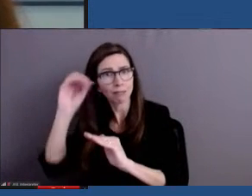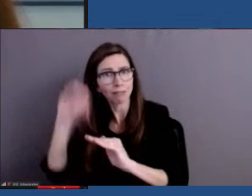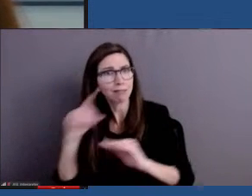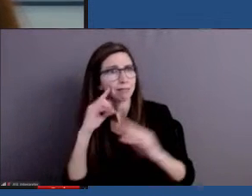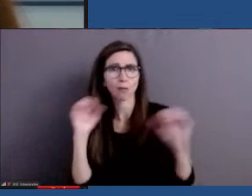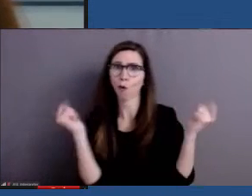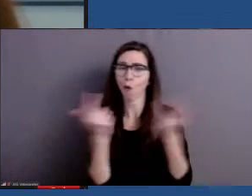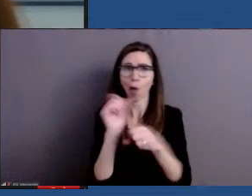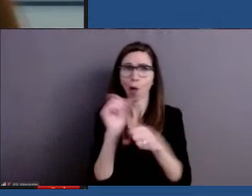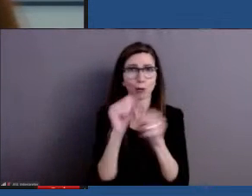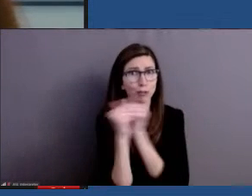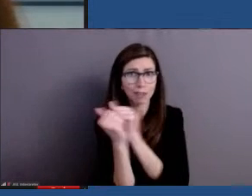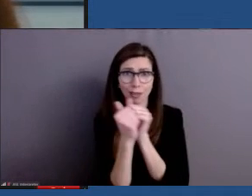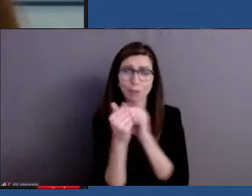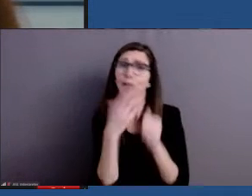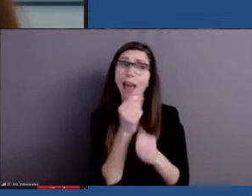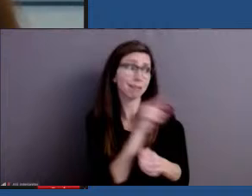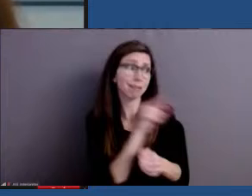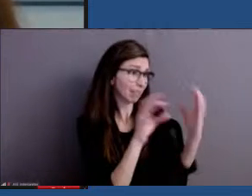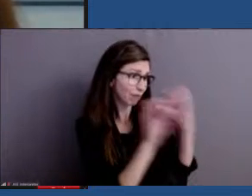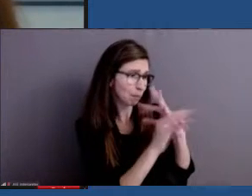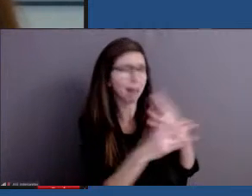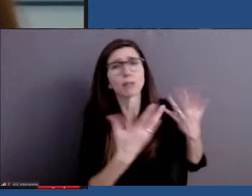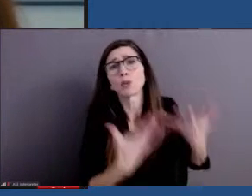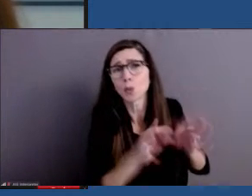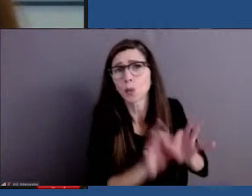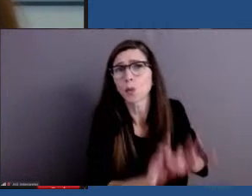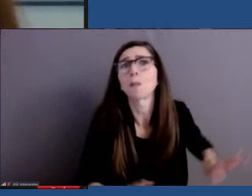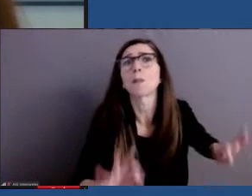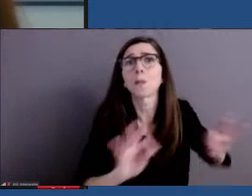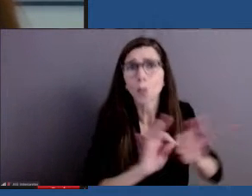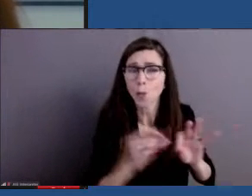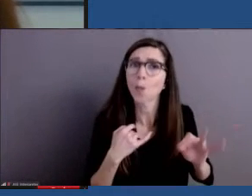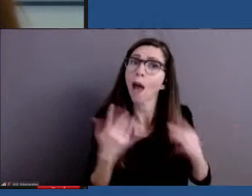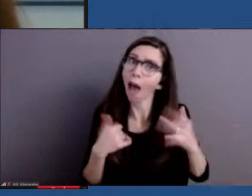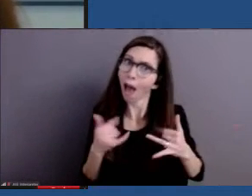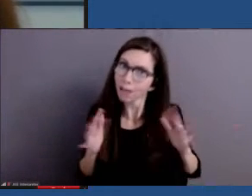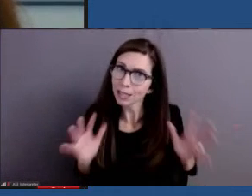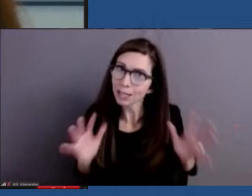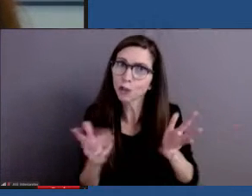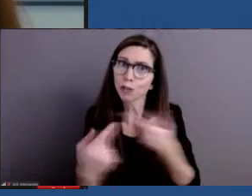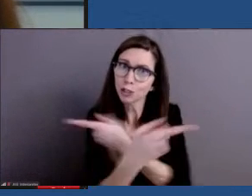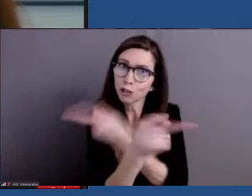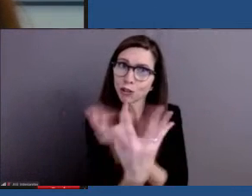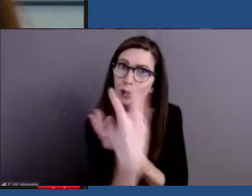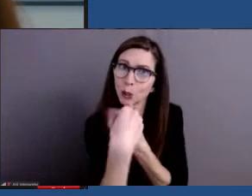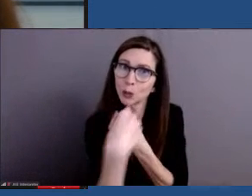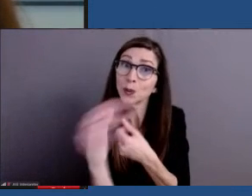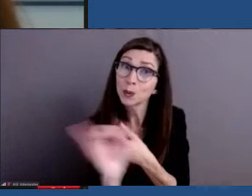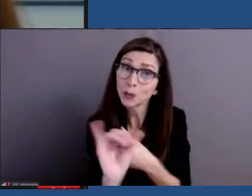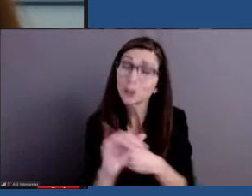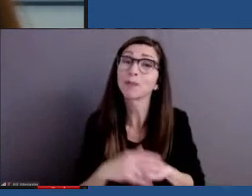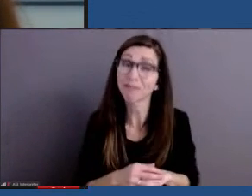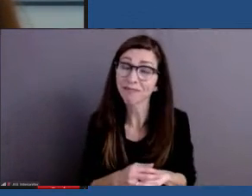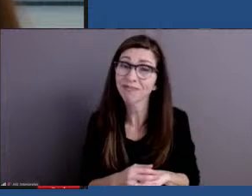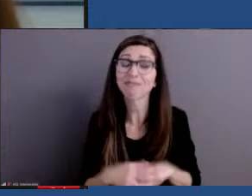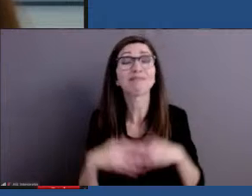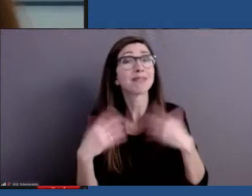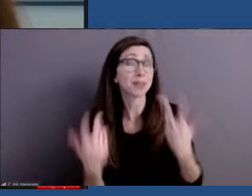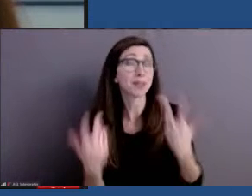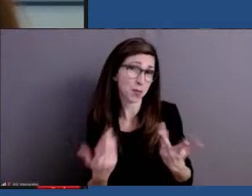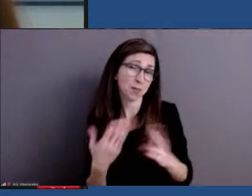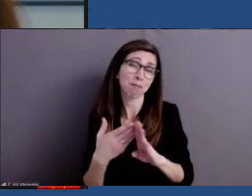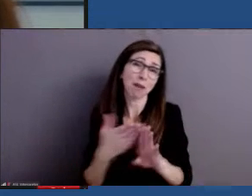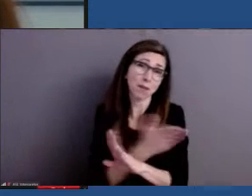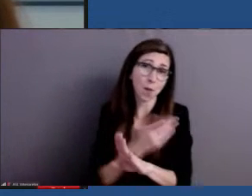we continue this trend, I want to encourage everyone else to get involved as well. So avant de mettre fin à la rencontre, j'encourage